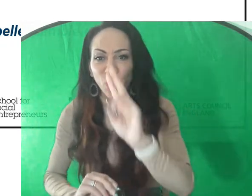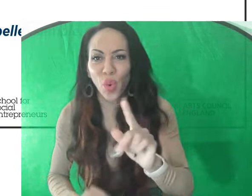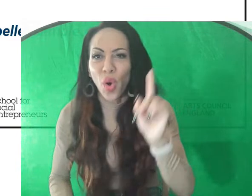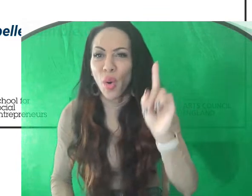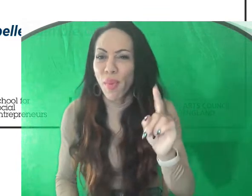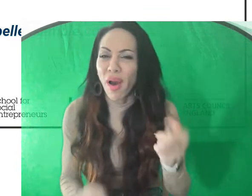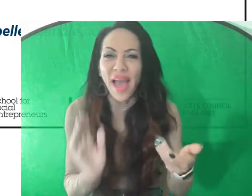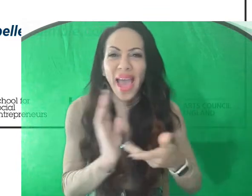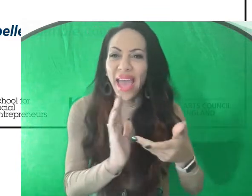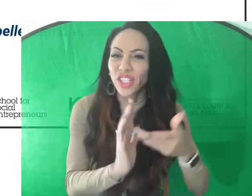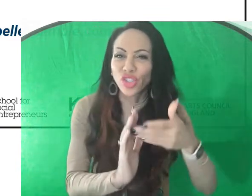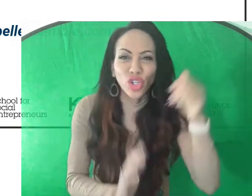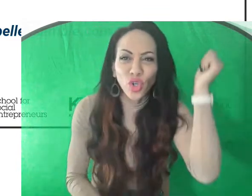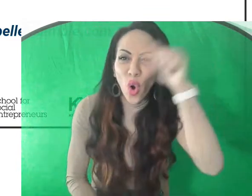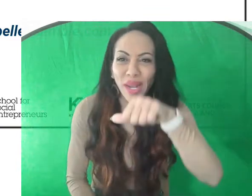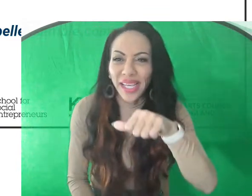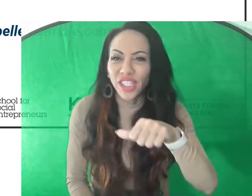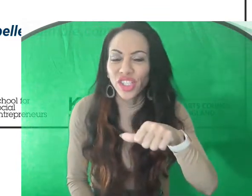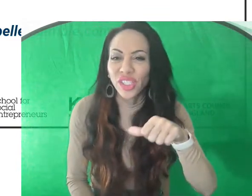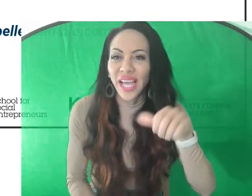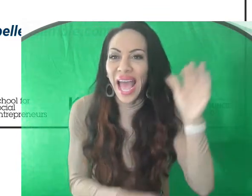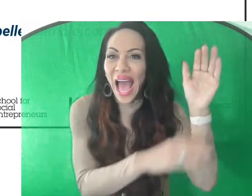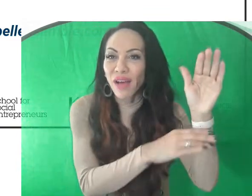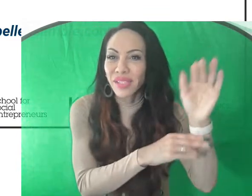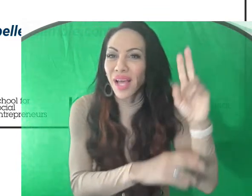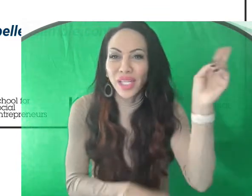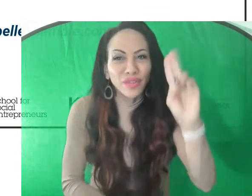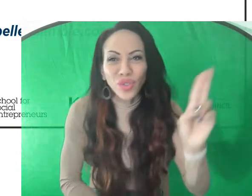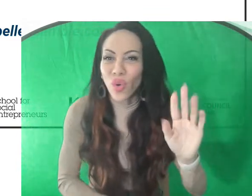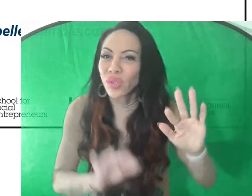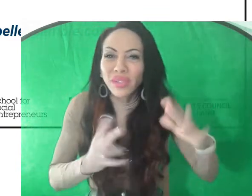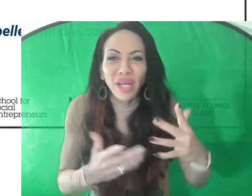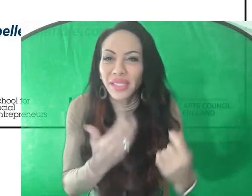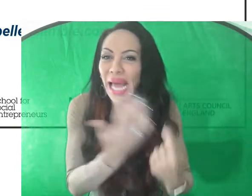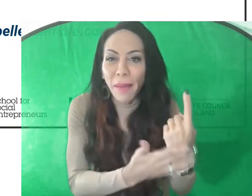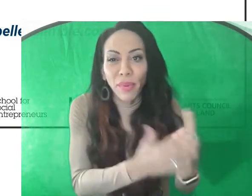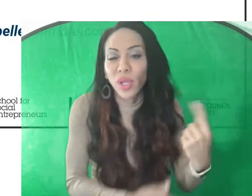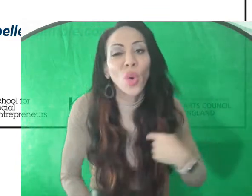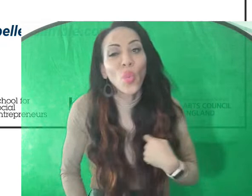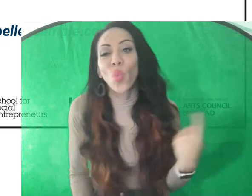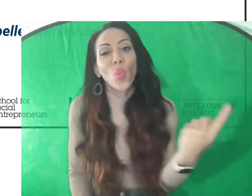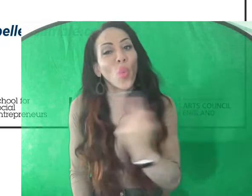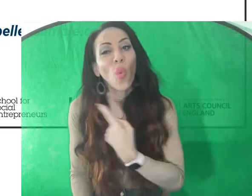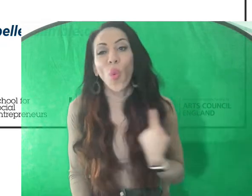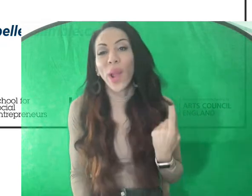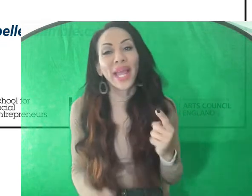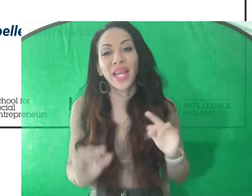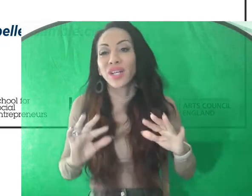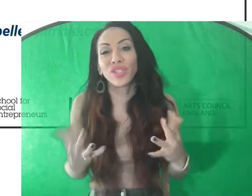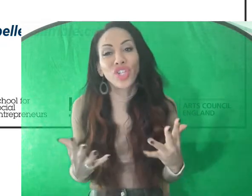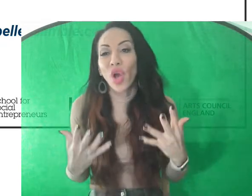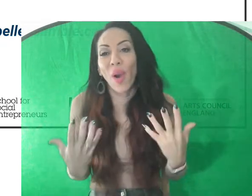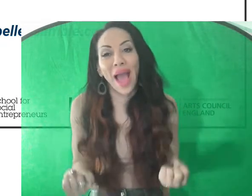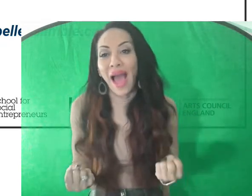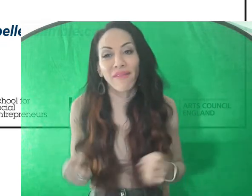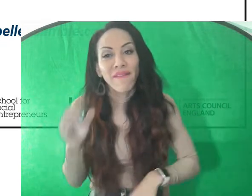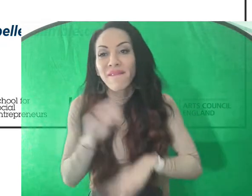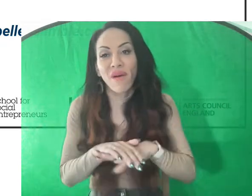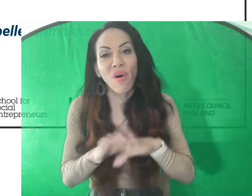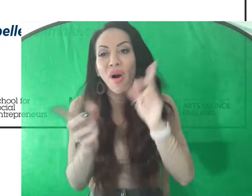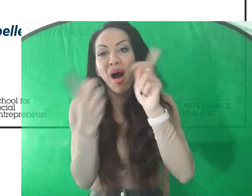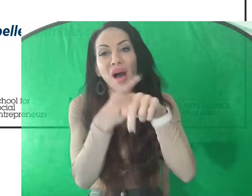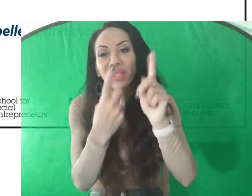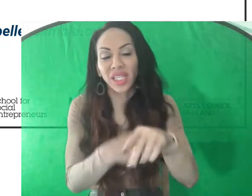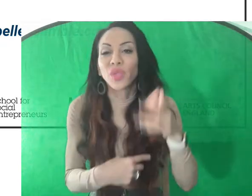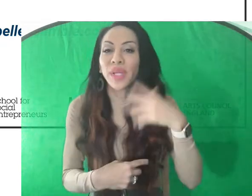that. So it's like, and I don't know if we totally have the answers, but I think some of that's just like awareness, resources. Yeah, exactly.